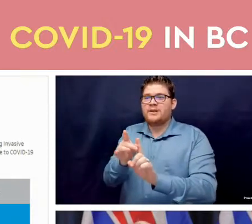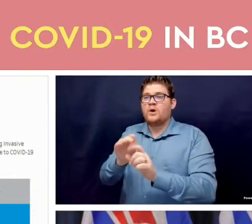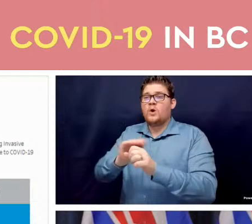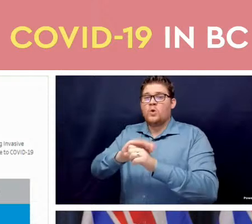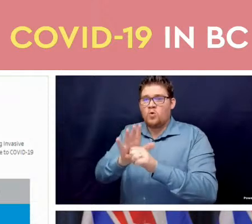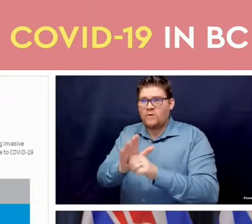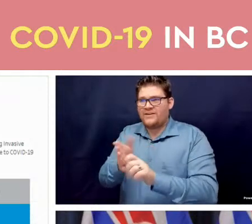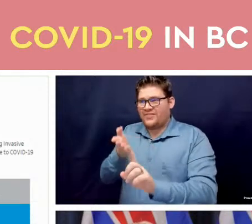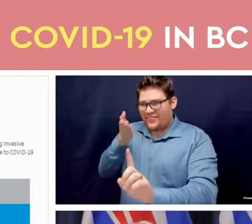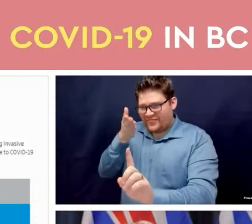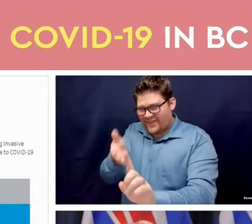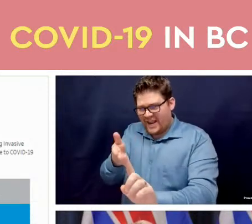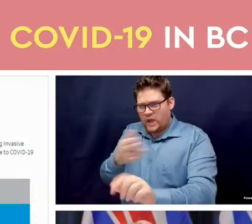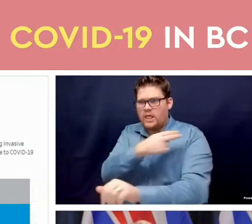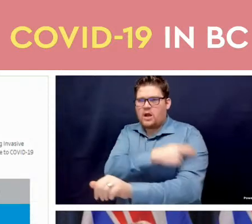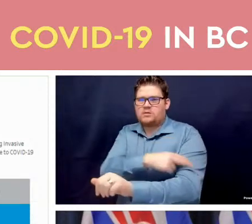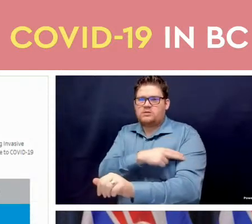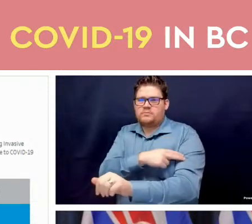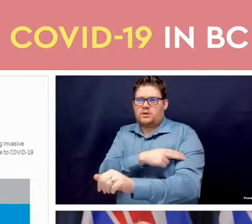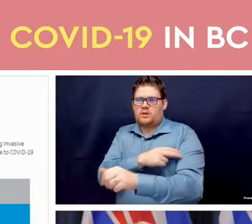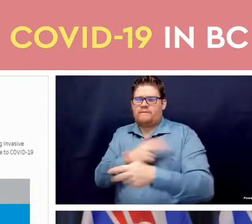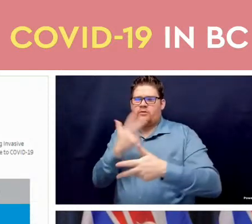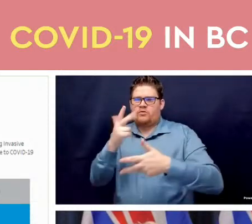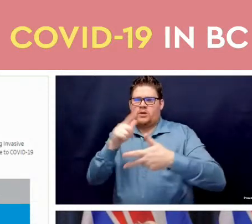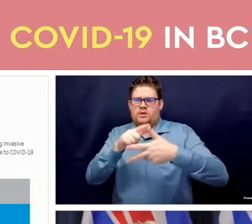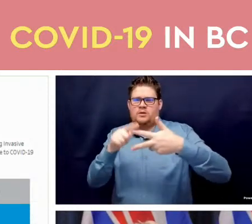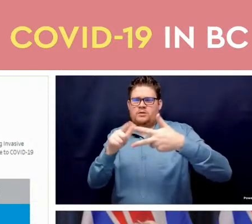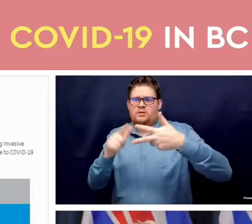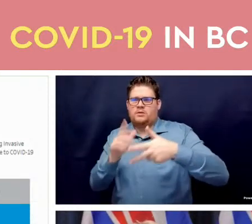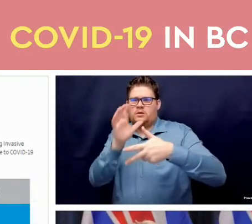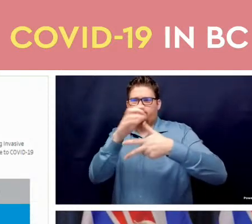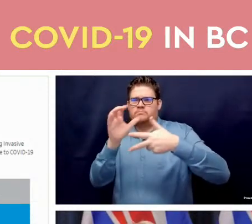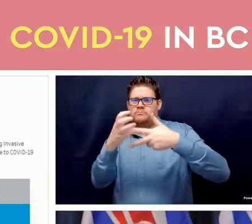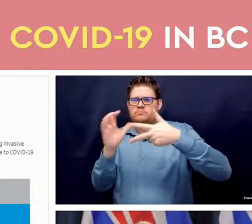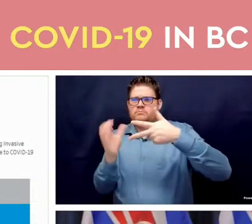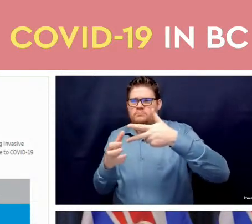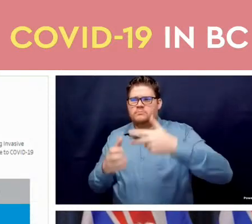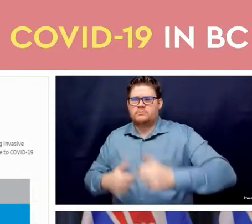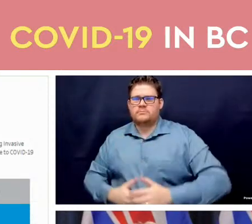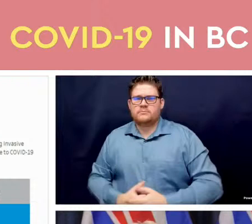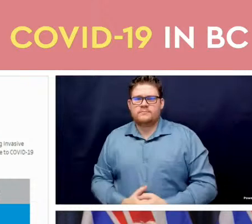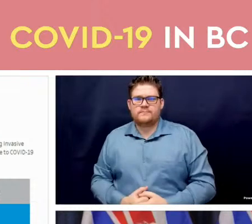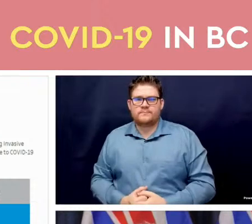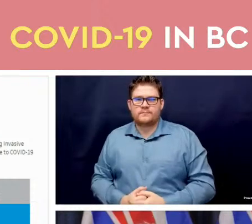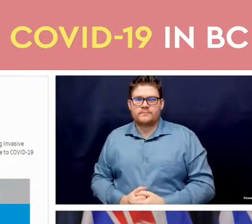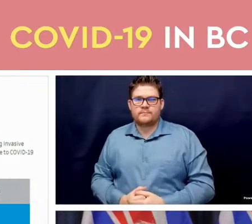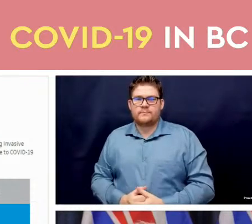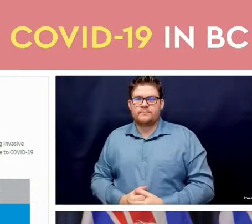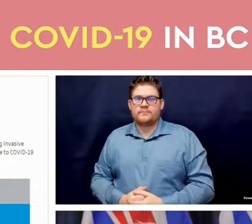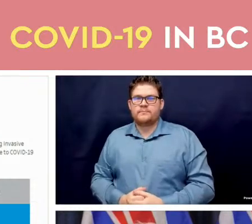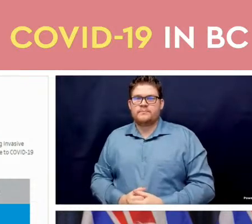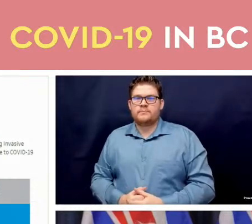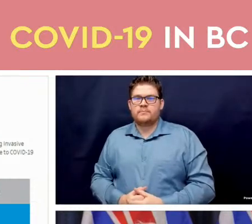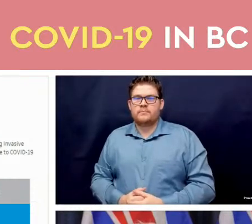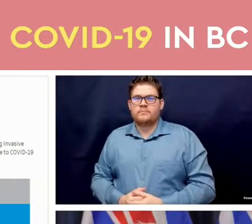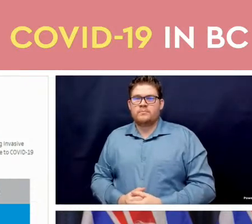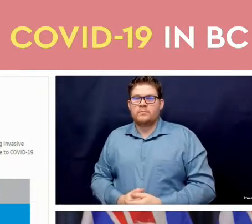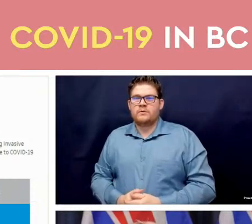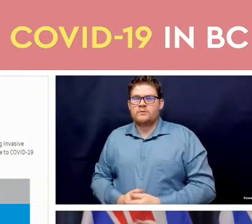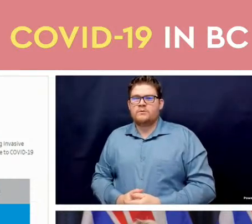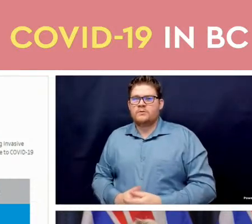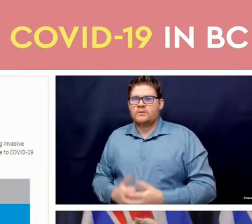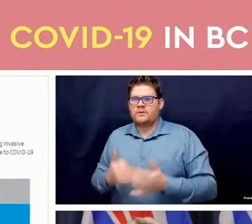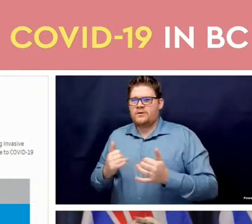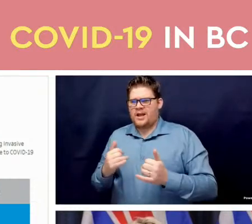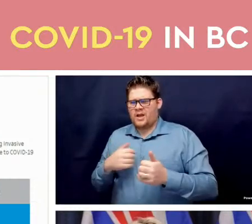country. Ontario presented some data this week on how they're looking at it. This is tricky to get to because it really